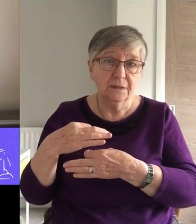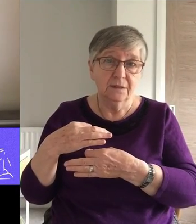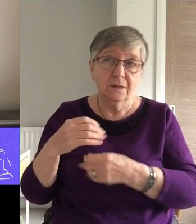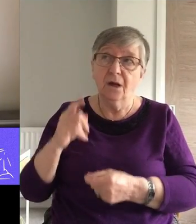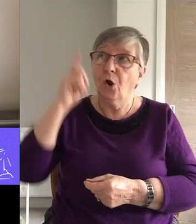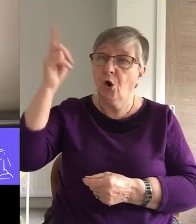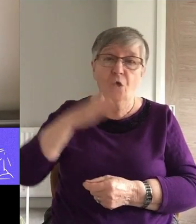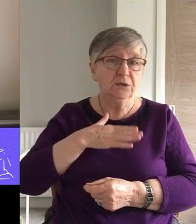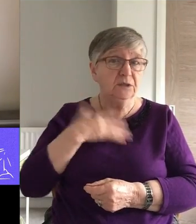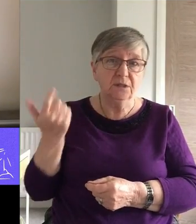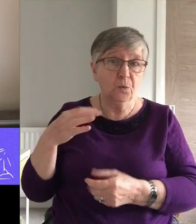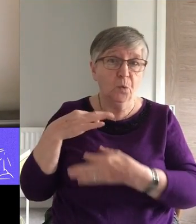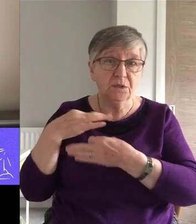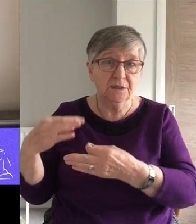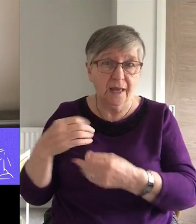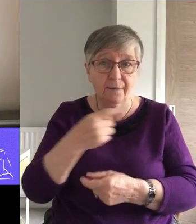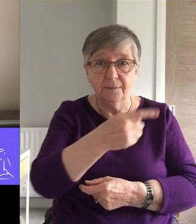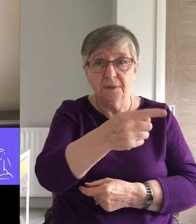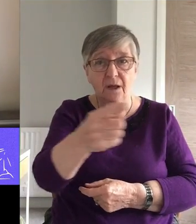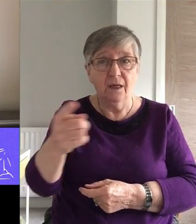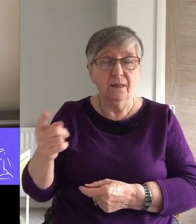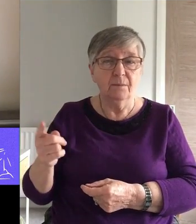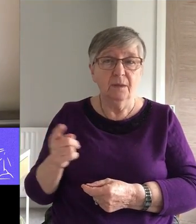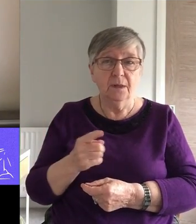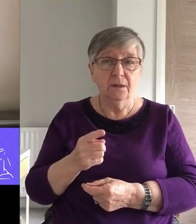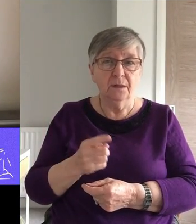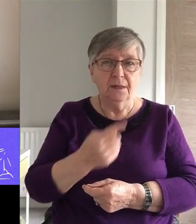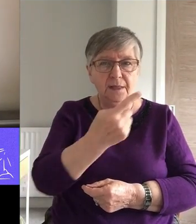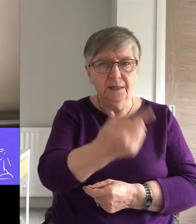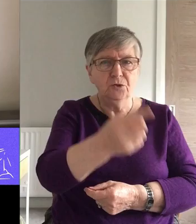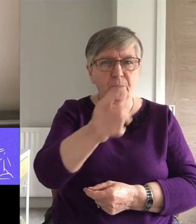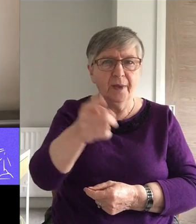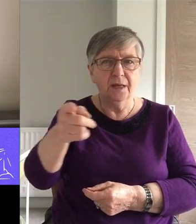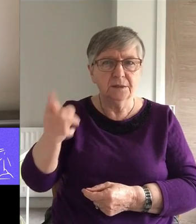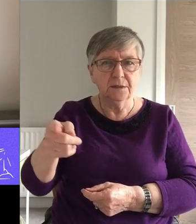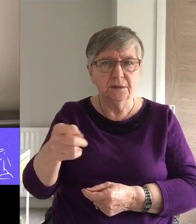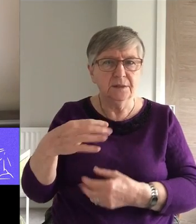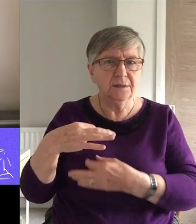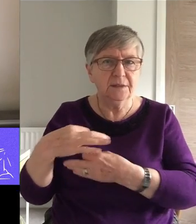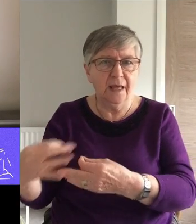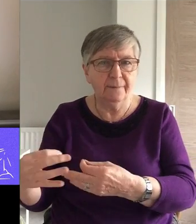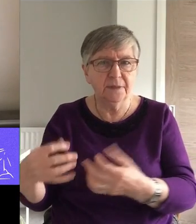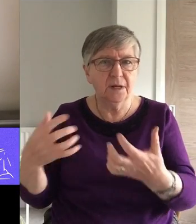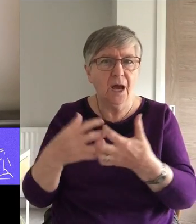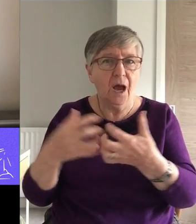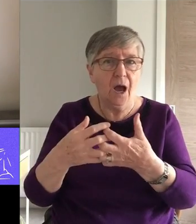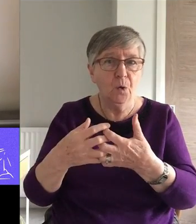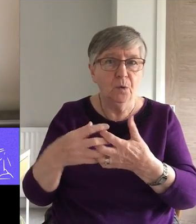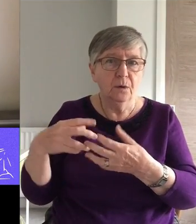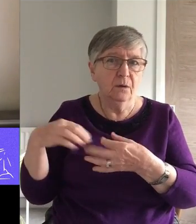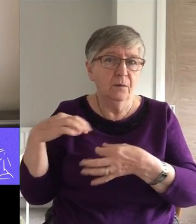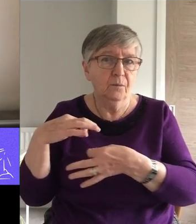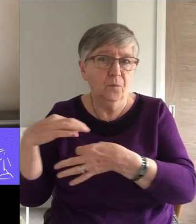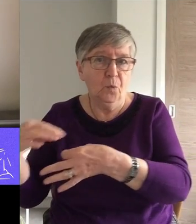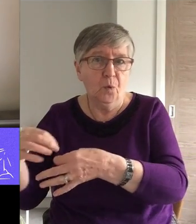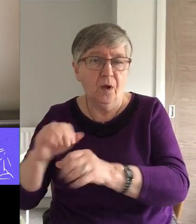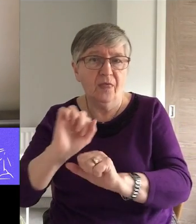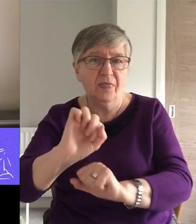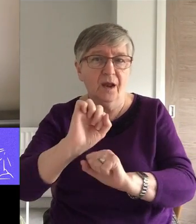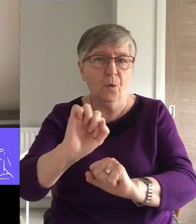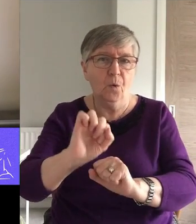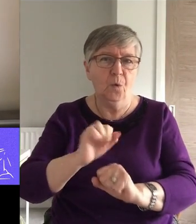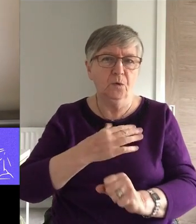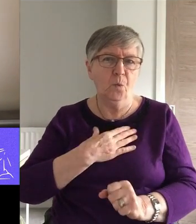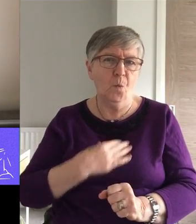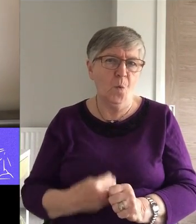nor does he tempt anyone. But each person is tempted when they are dragged away by their own evil